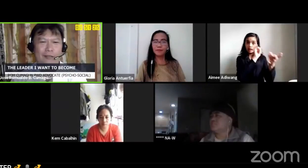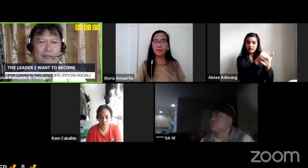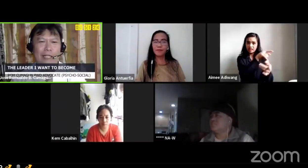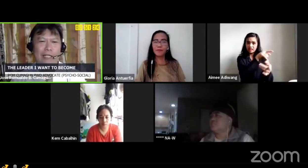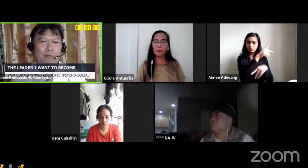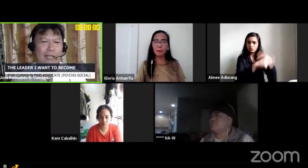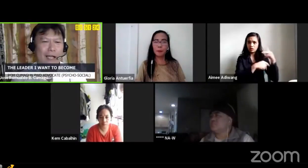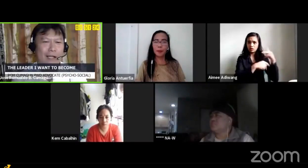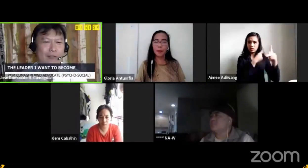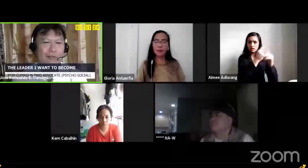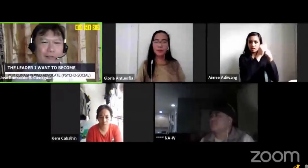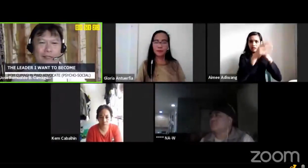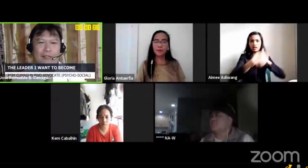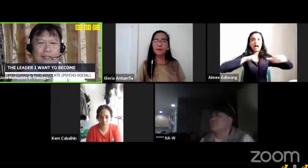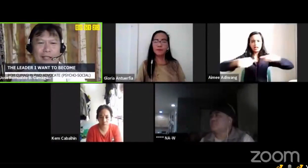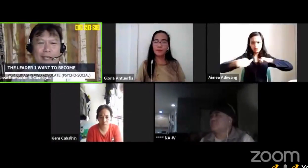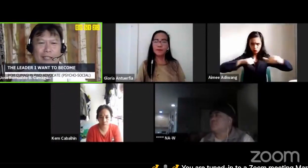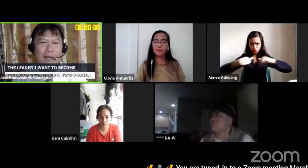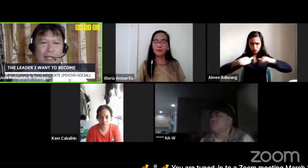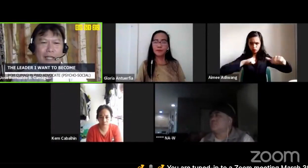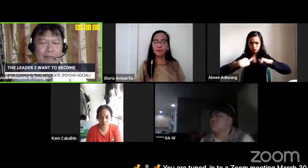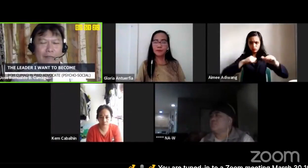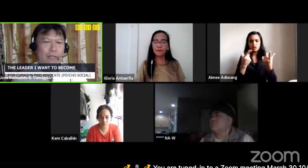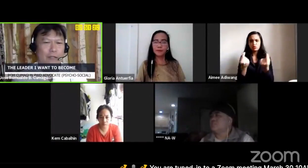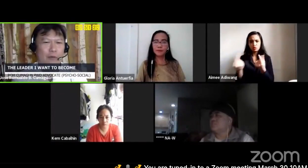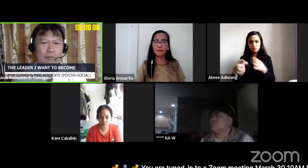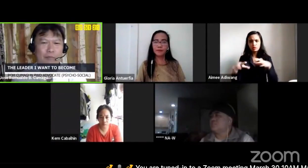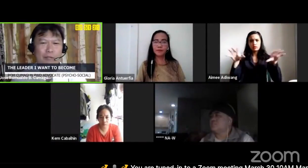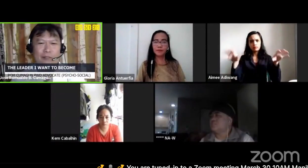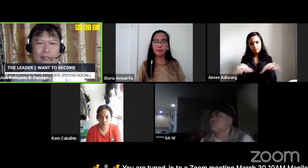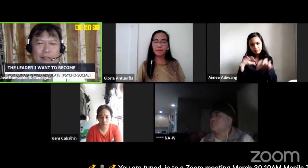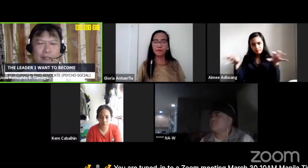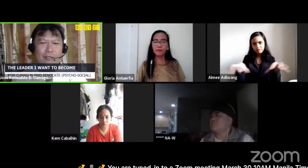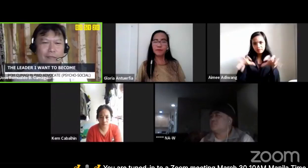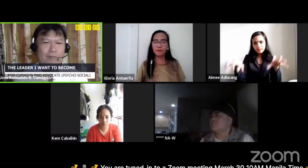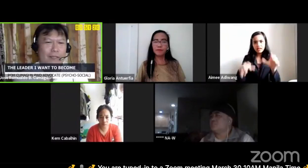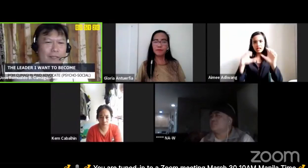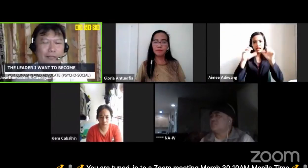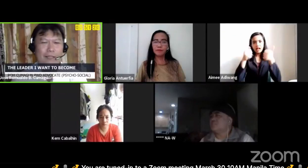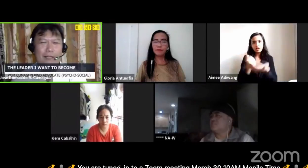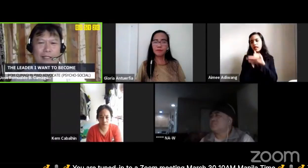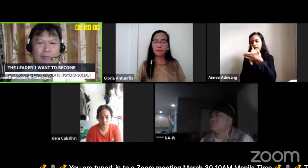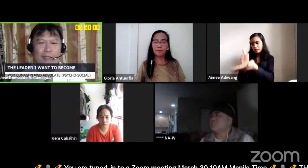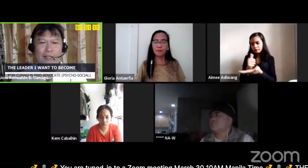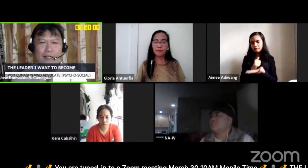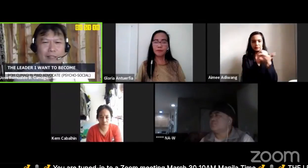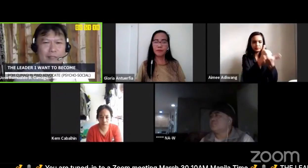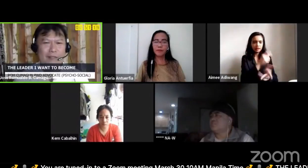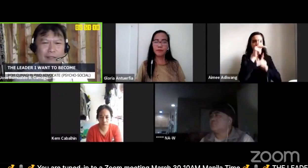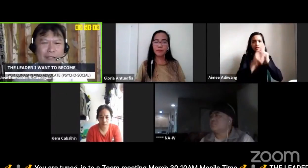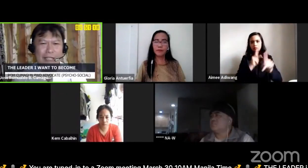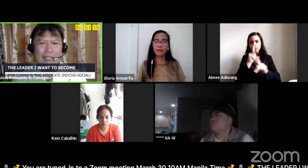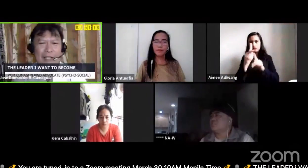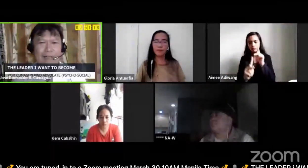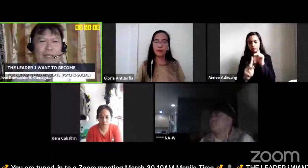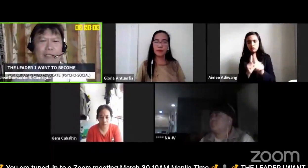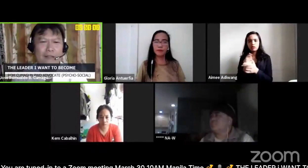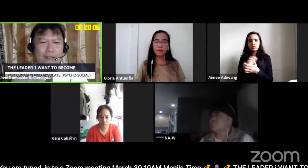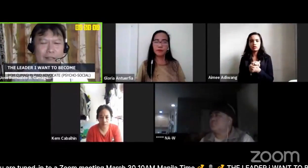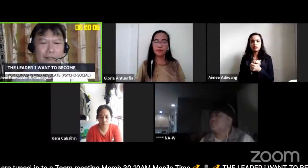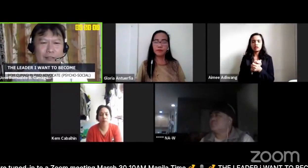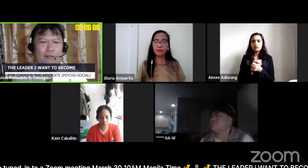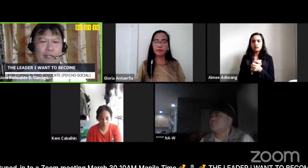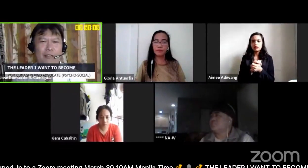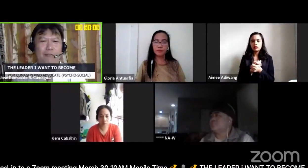action, lead by action, lead by helping one person at a time, lead by really